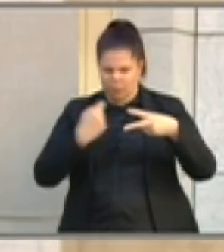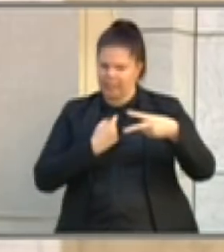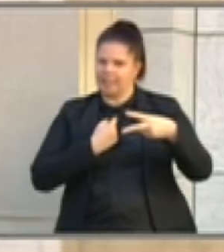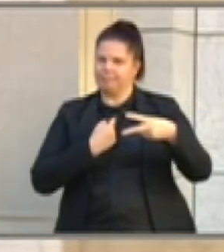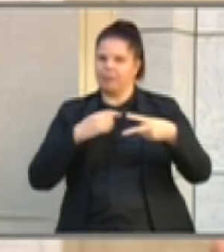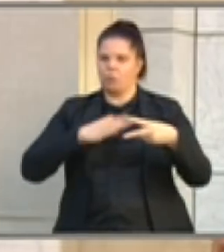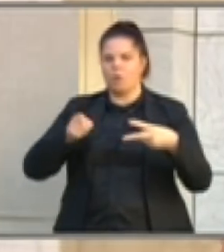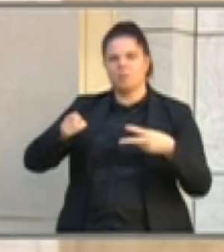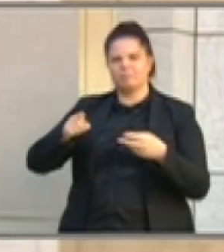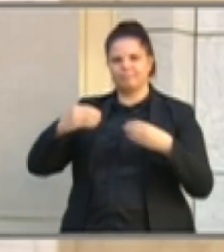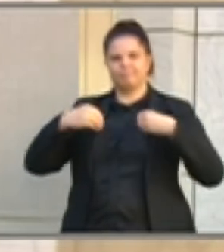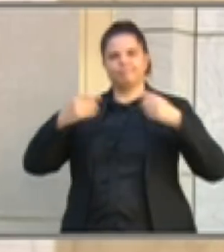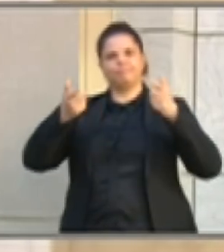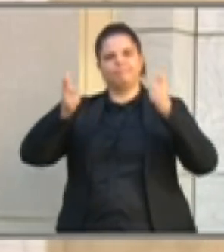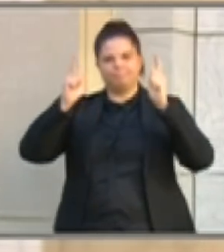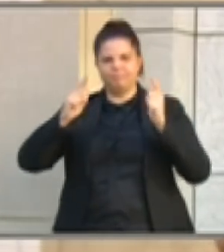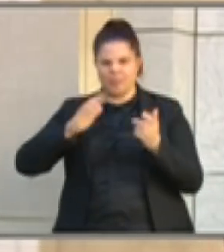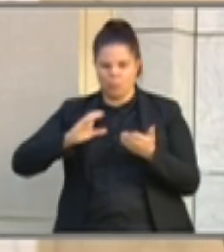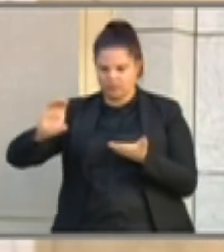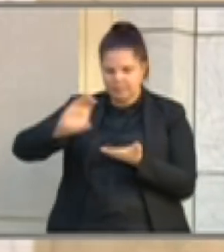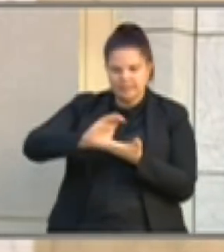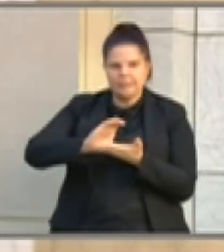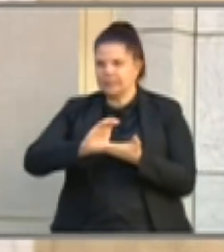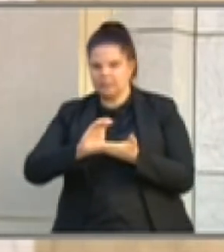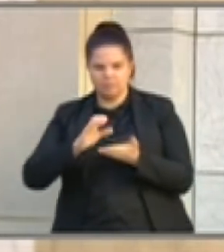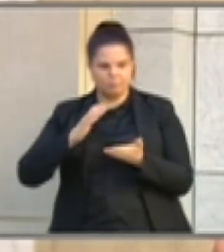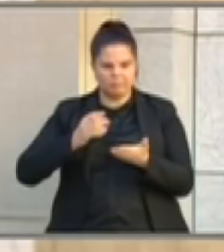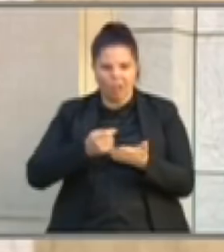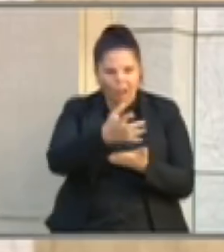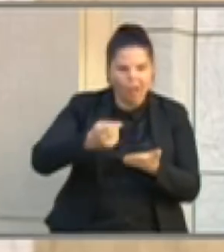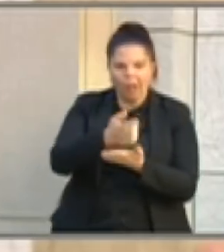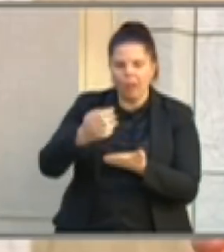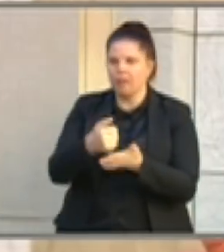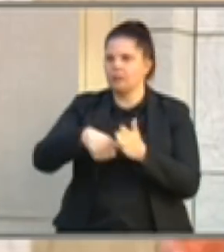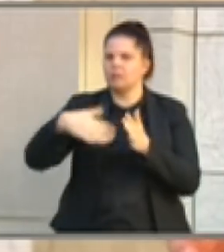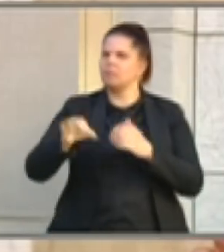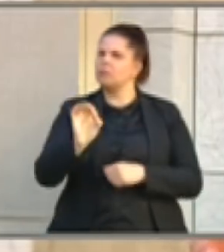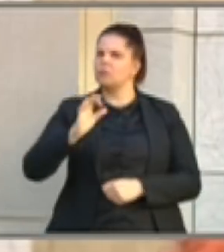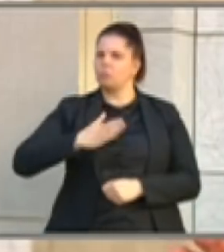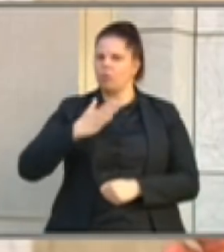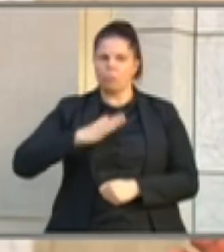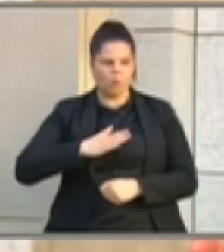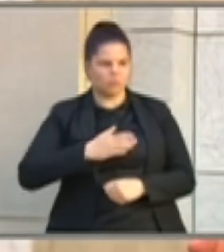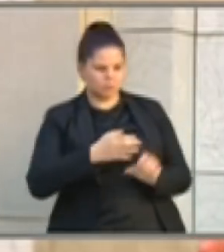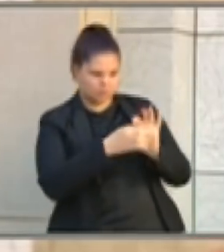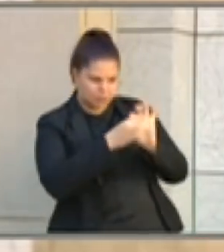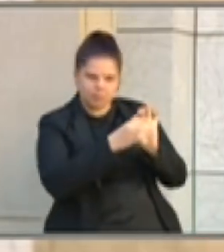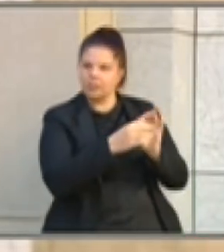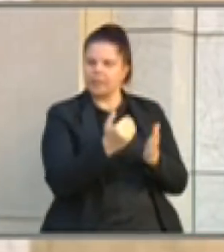those employers so that they can continue to keep their people employed. And secondly, to maintain that formal